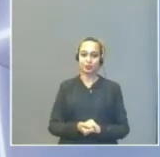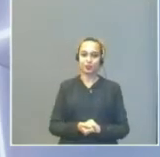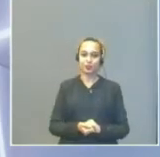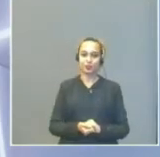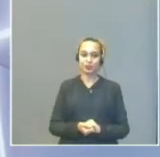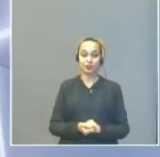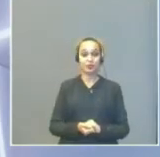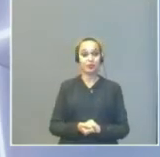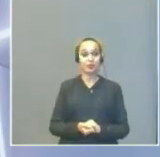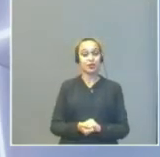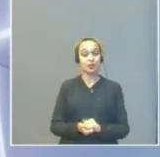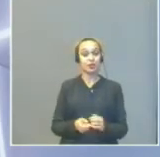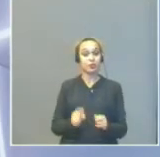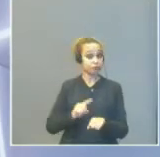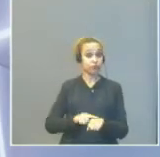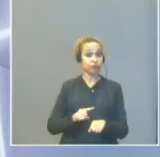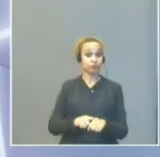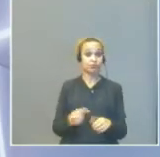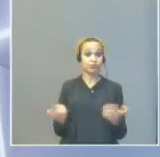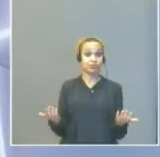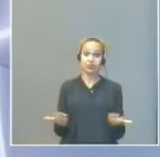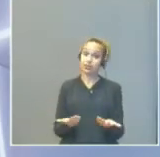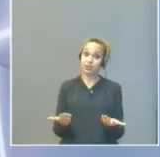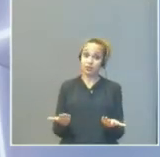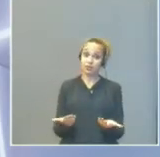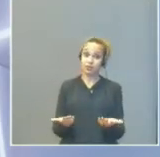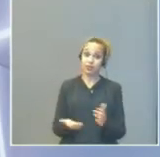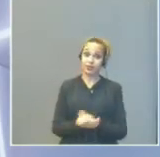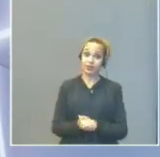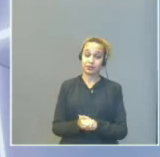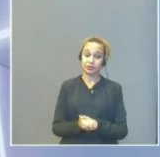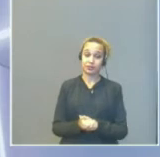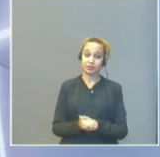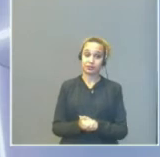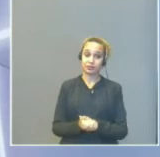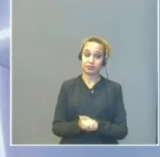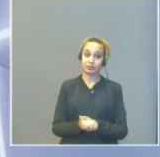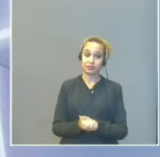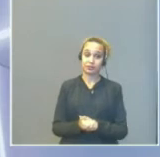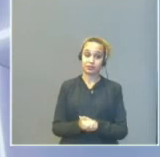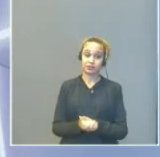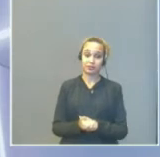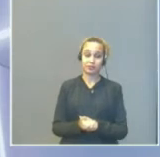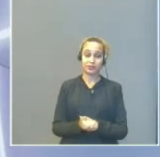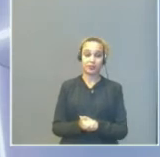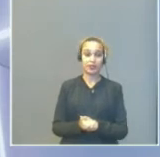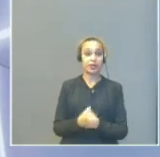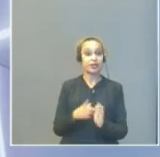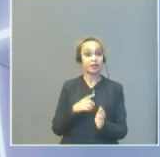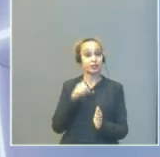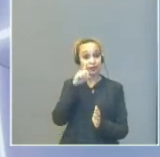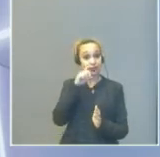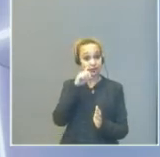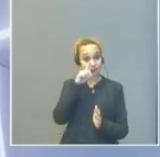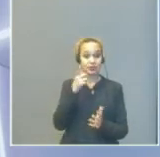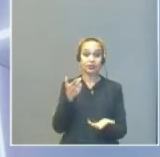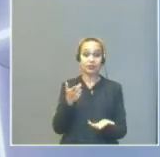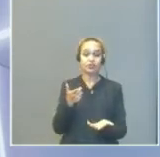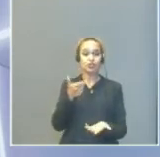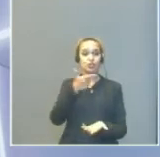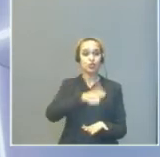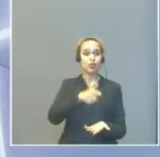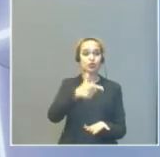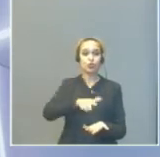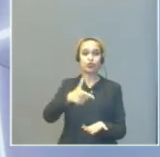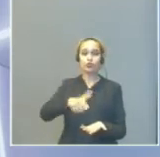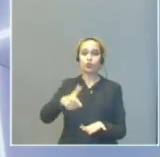this present time, we run the risk of repeating all those things that we already know, because